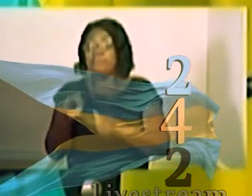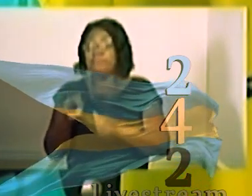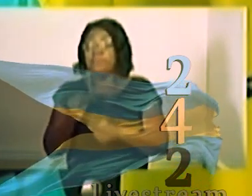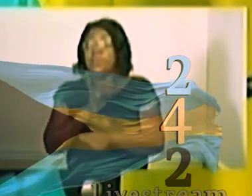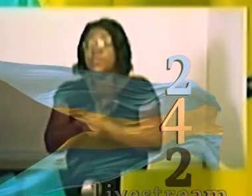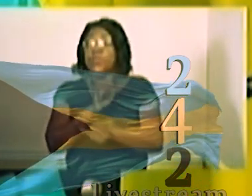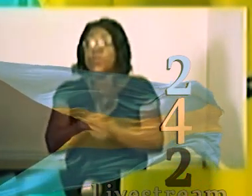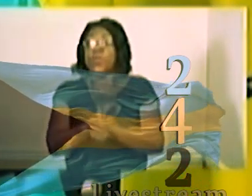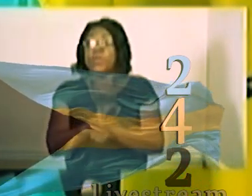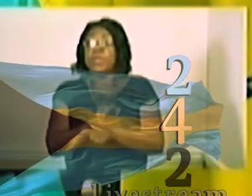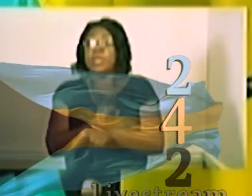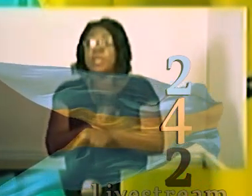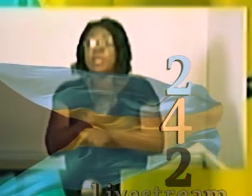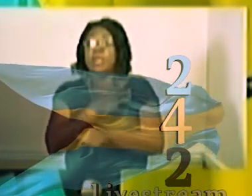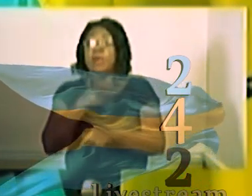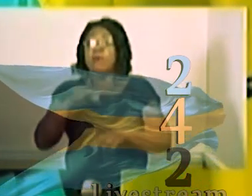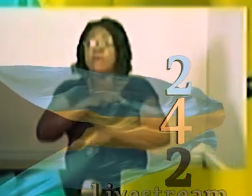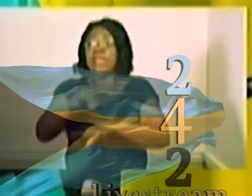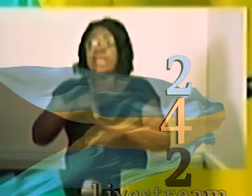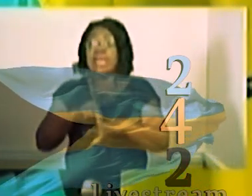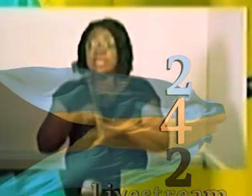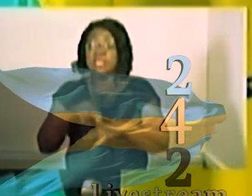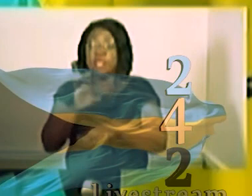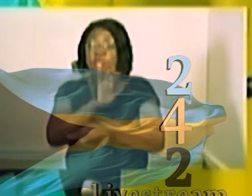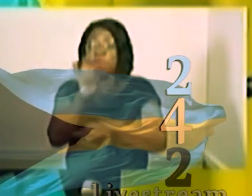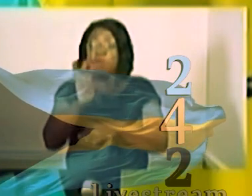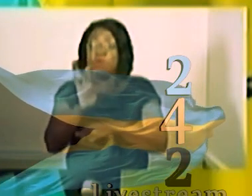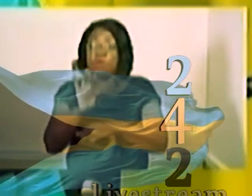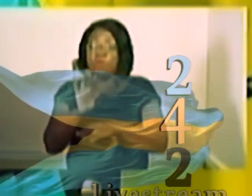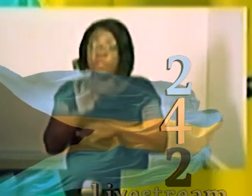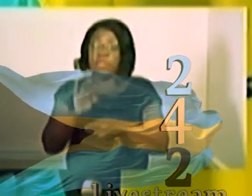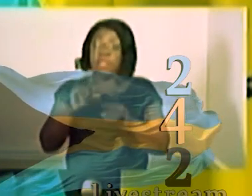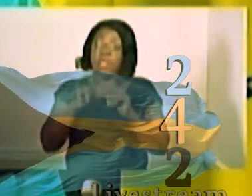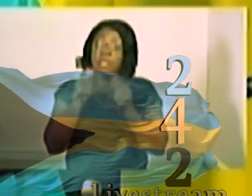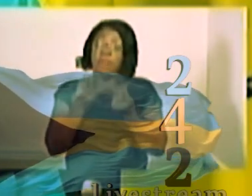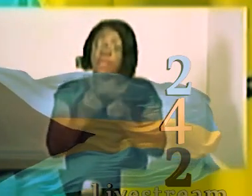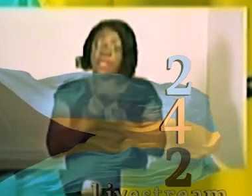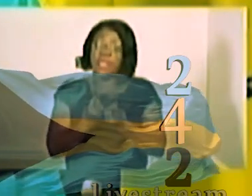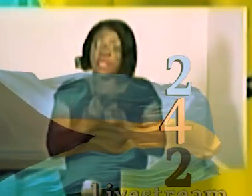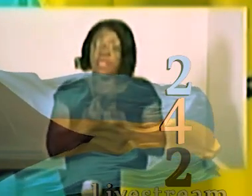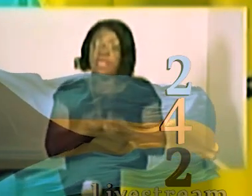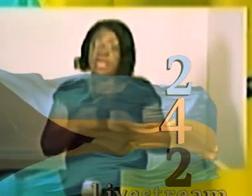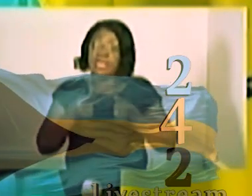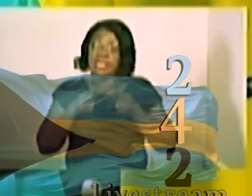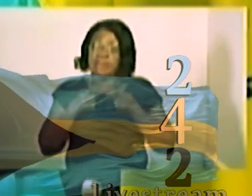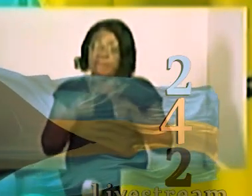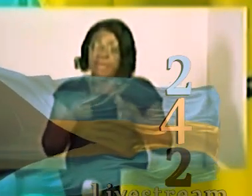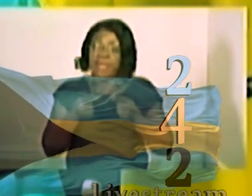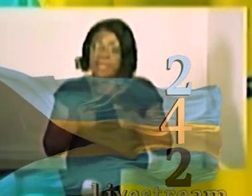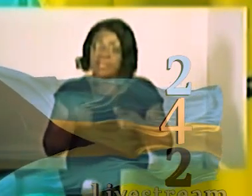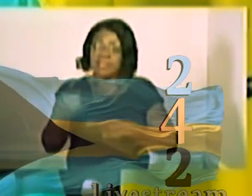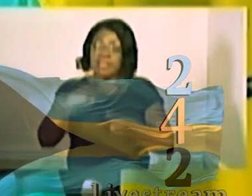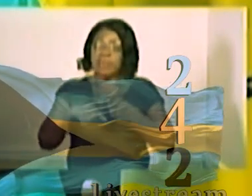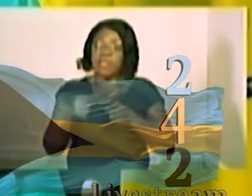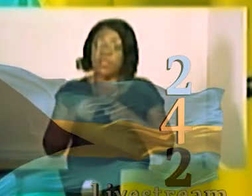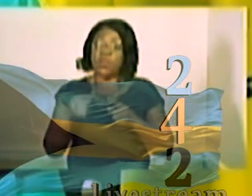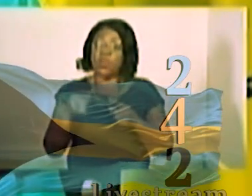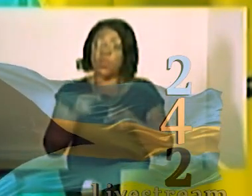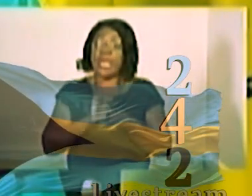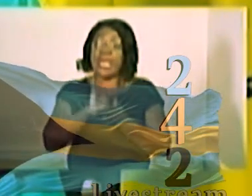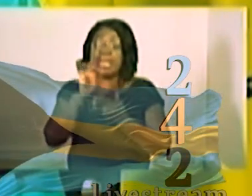The work of the National COVID Coordinating Committee is fast coming to an